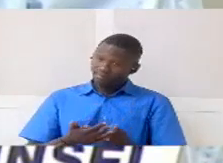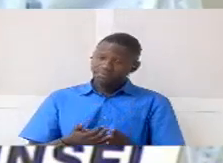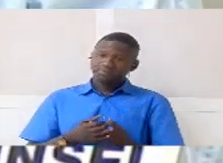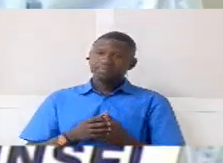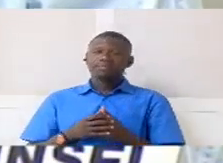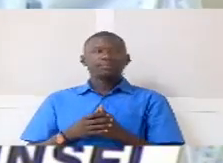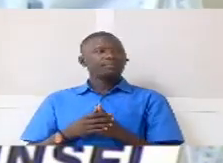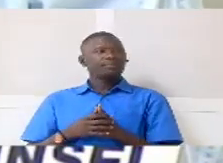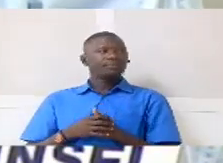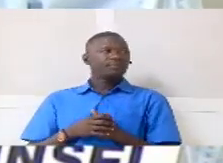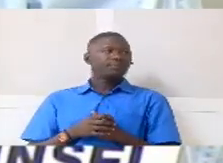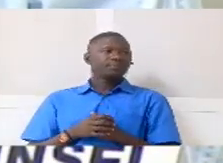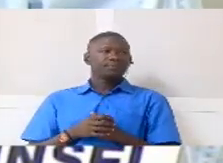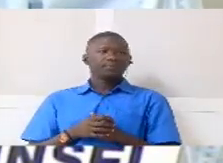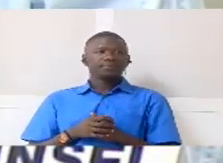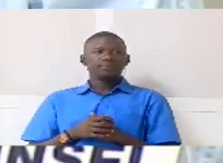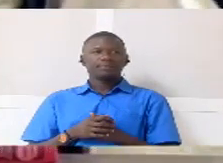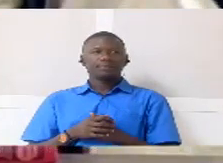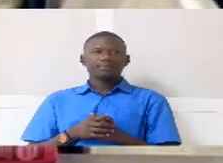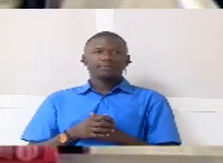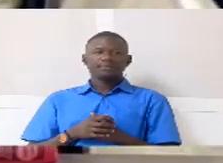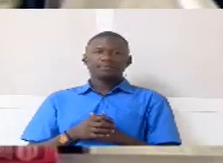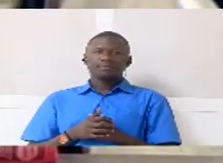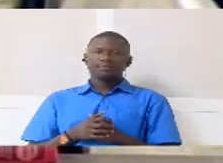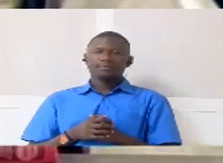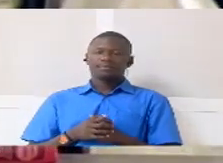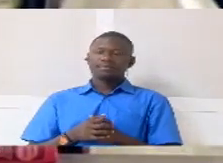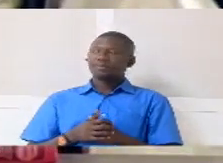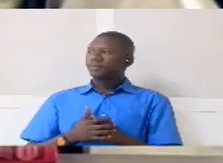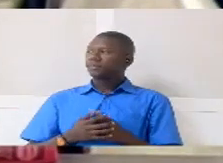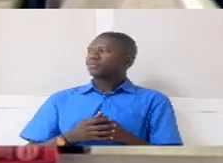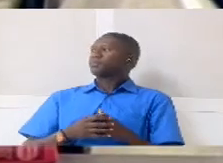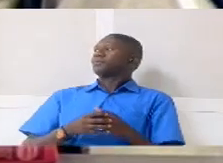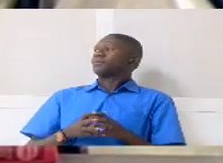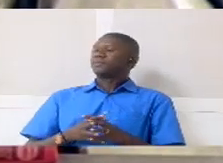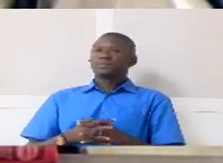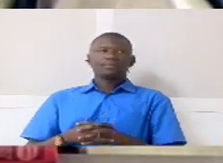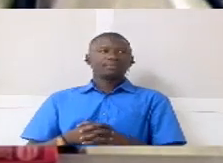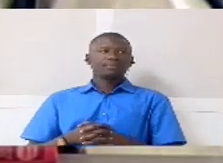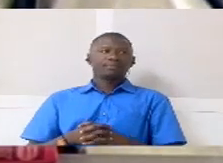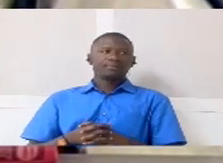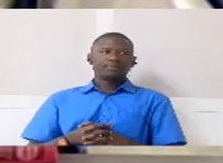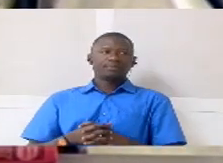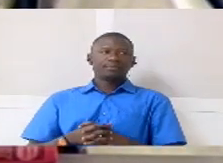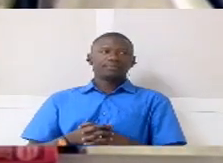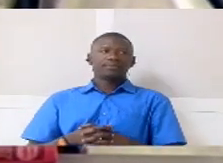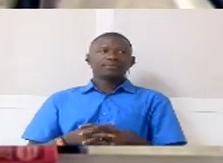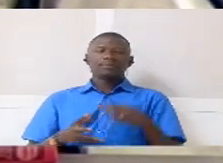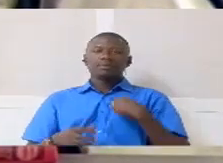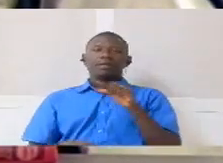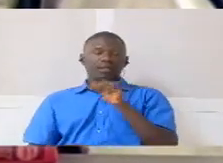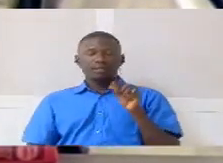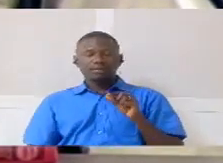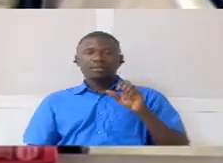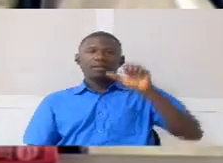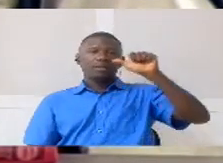please? Saying Isito Nikon, Isito Nikon Tongo Fonyeng, Tomo Ansumana Manneh. My name